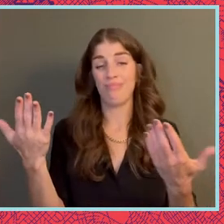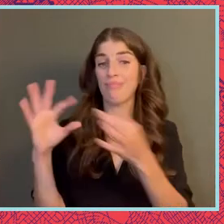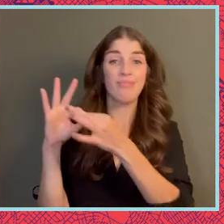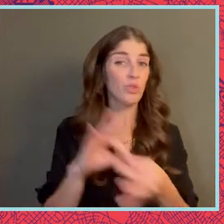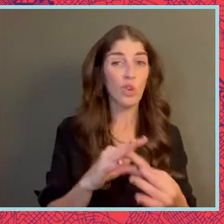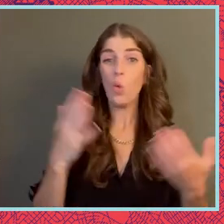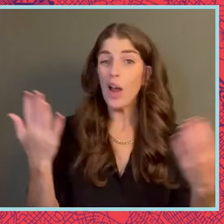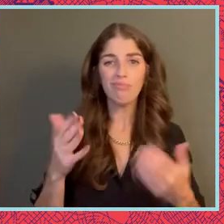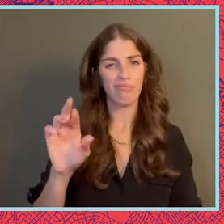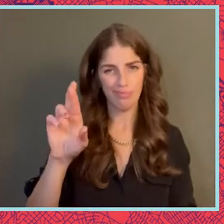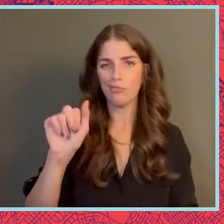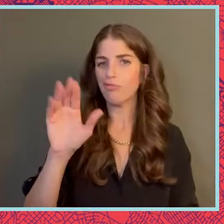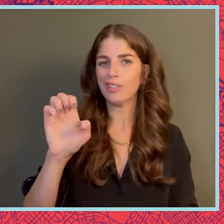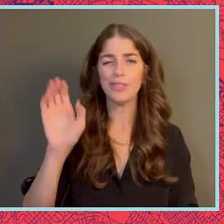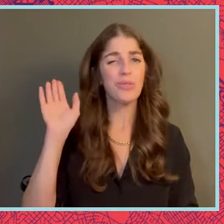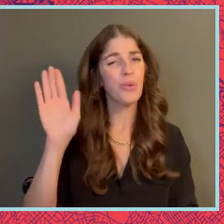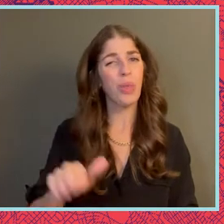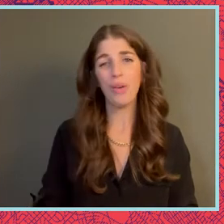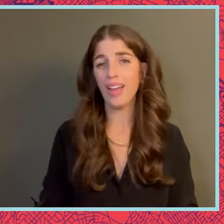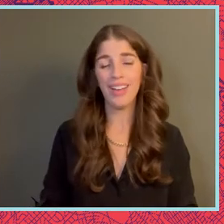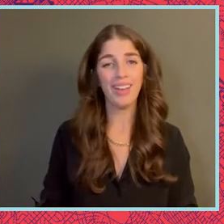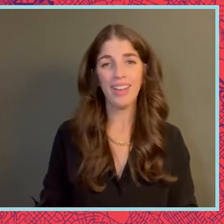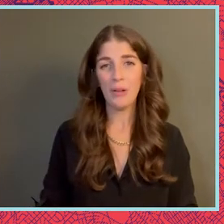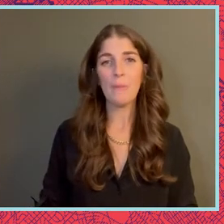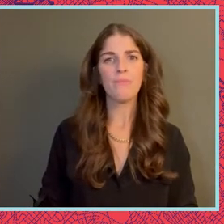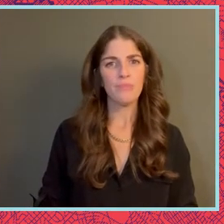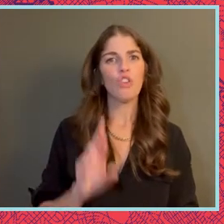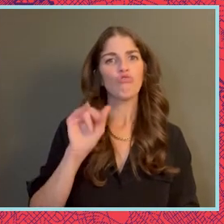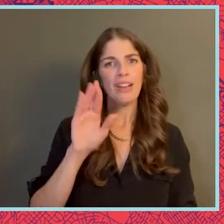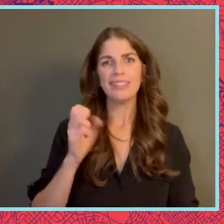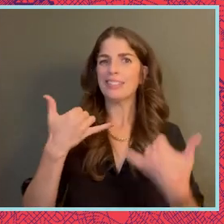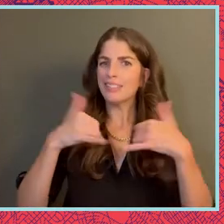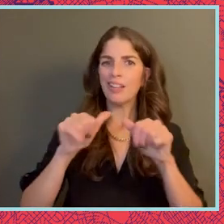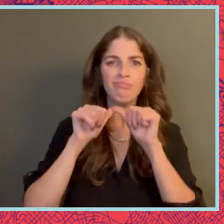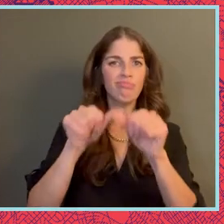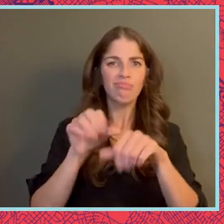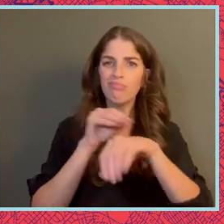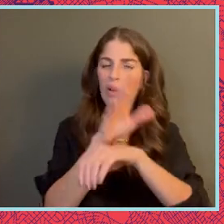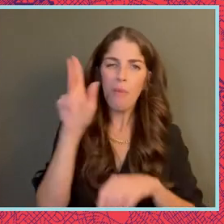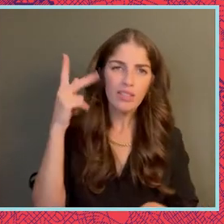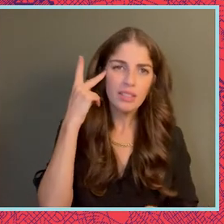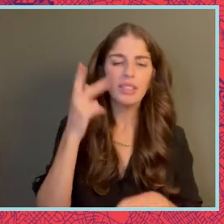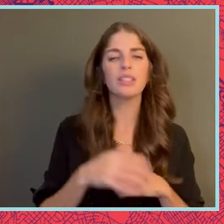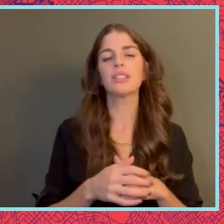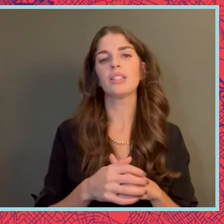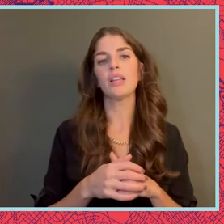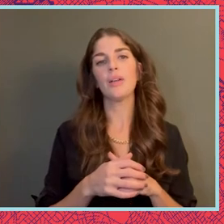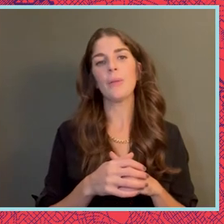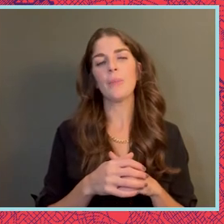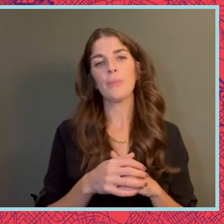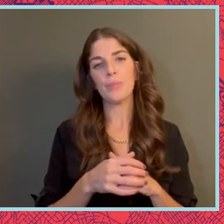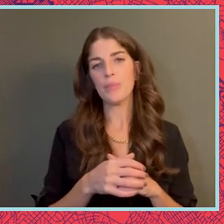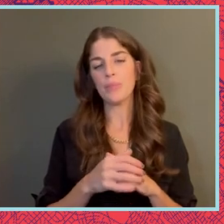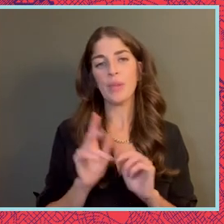all comes back to race and the role that race continues to play in our politics and the role that people are